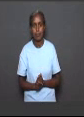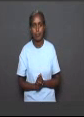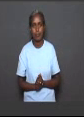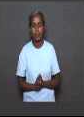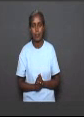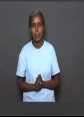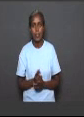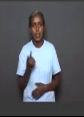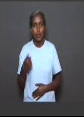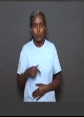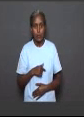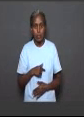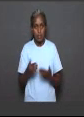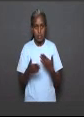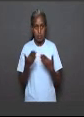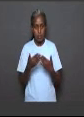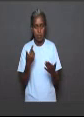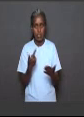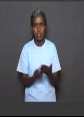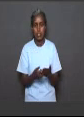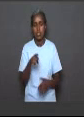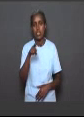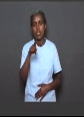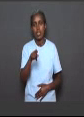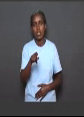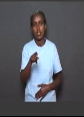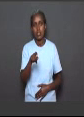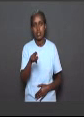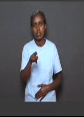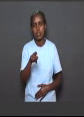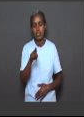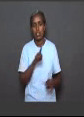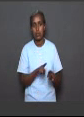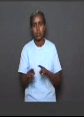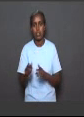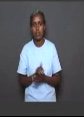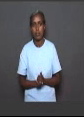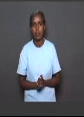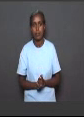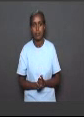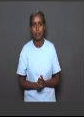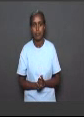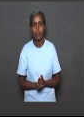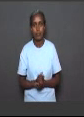8. We can simplify this to x as well.